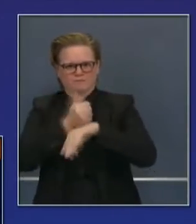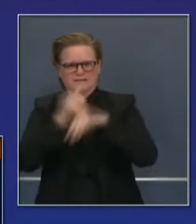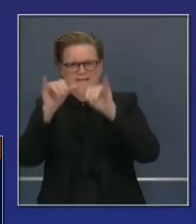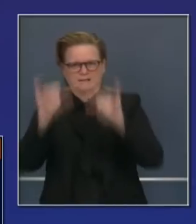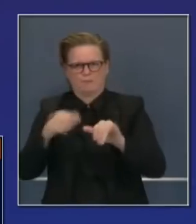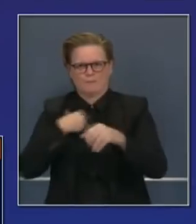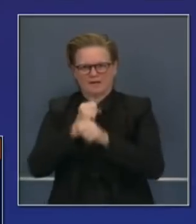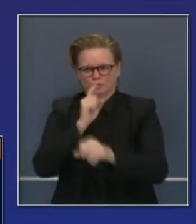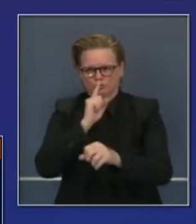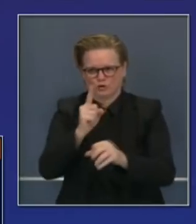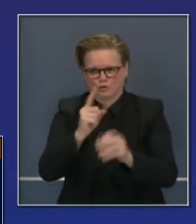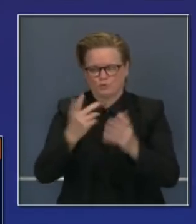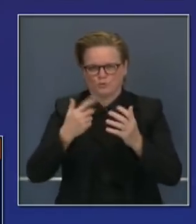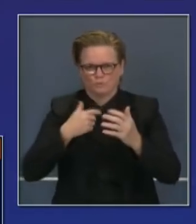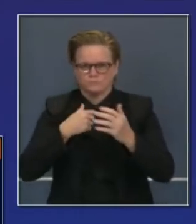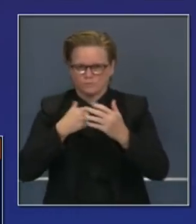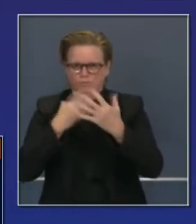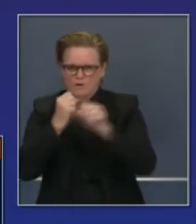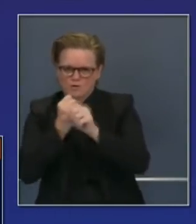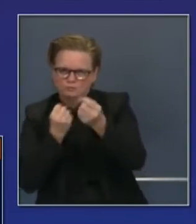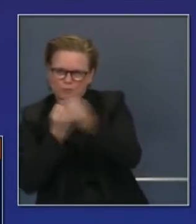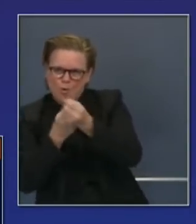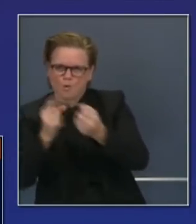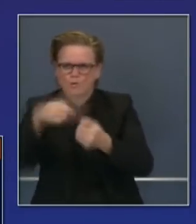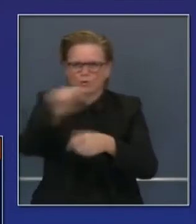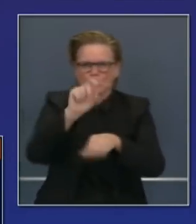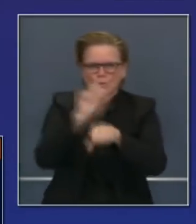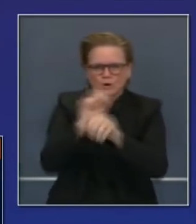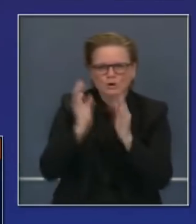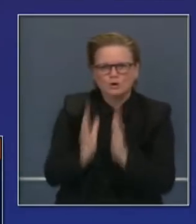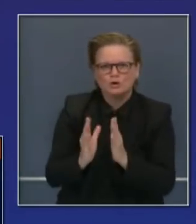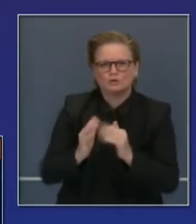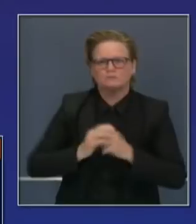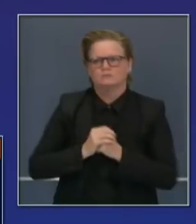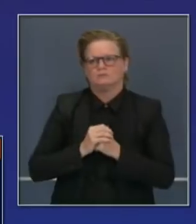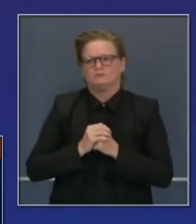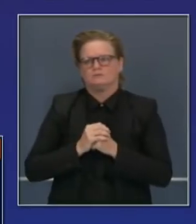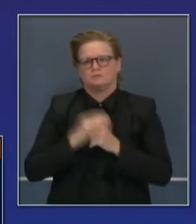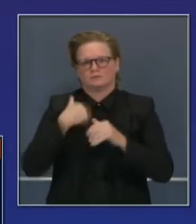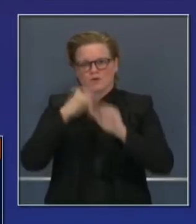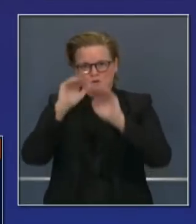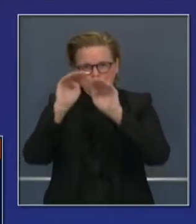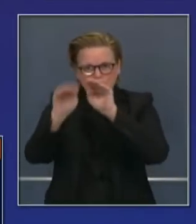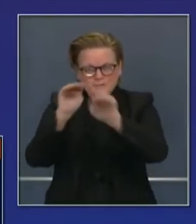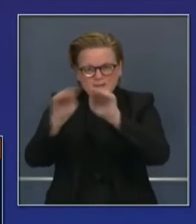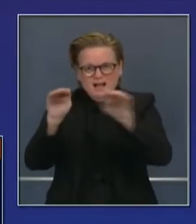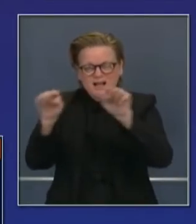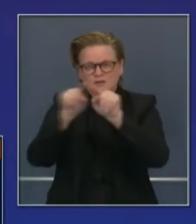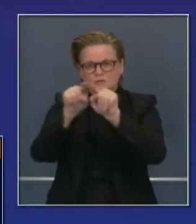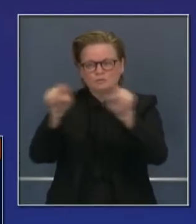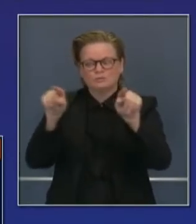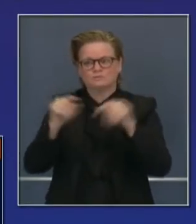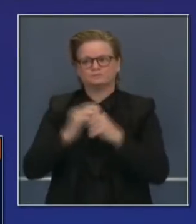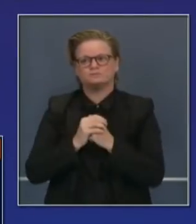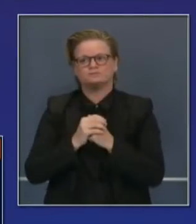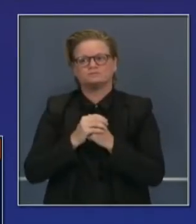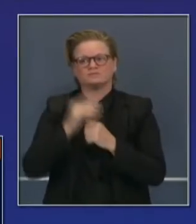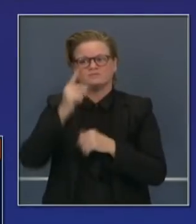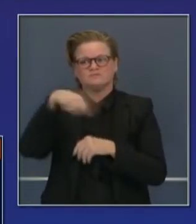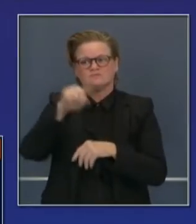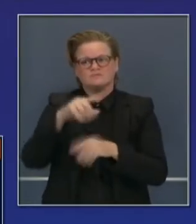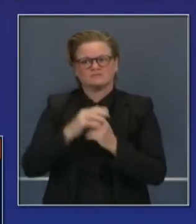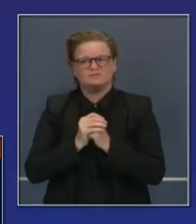folks, those of you that are working, that may have been exposed, you may